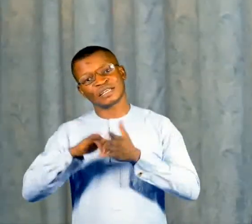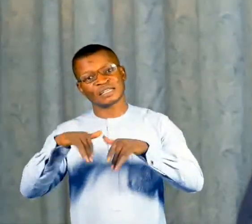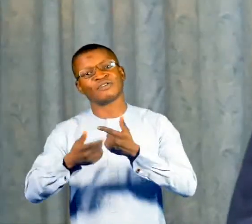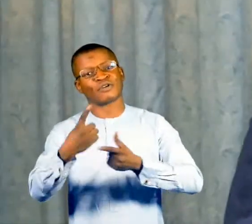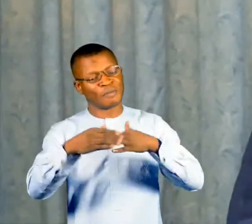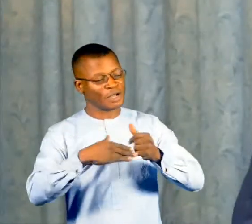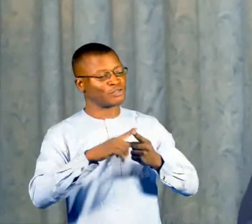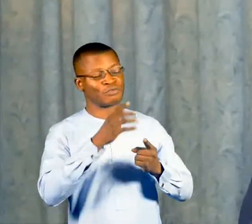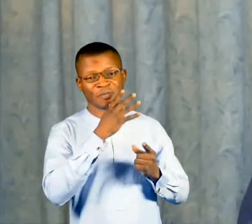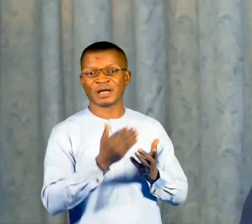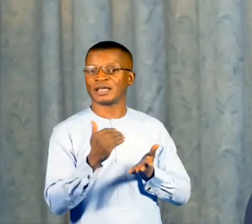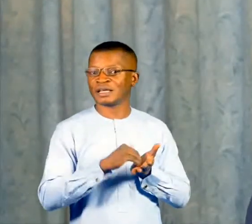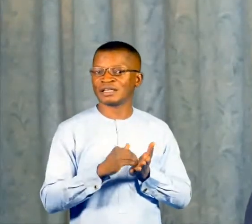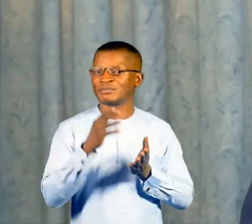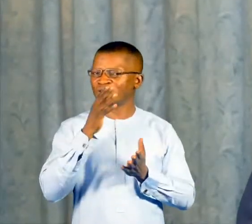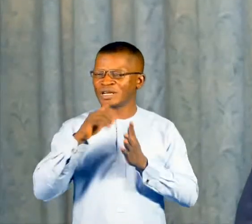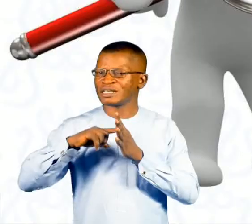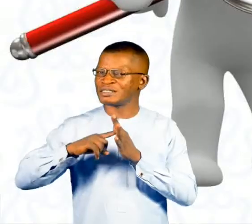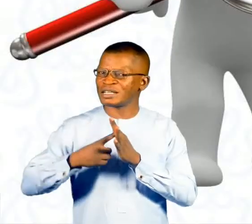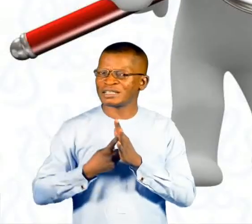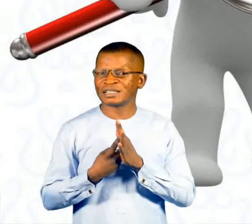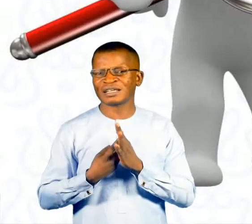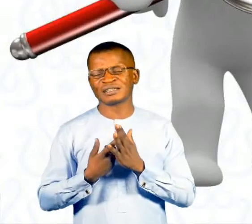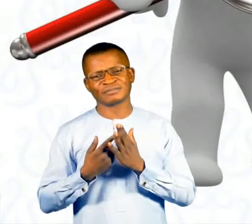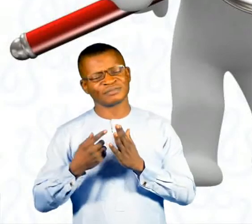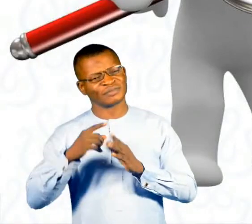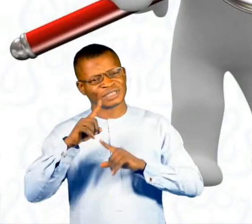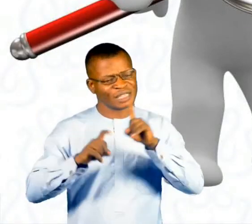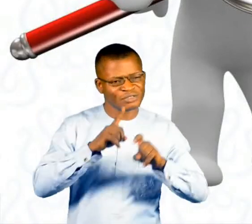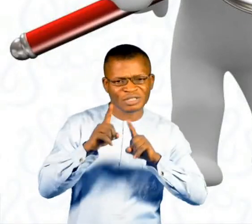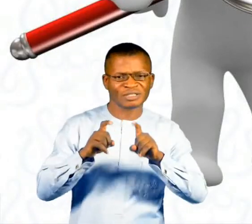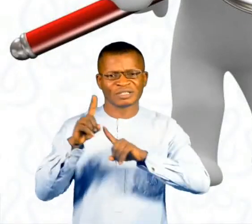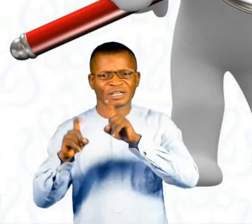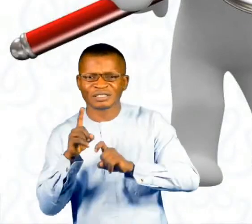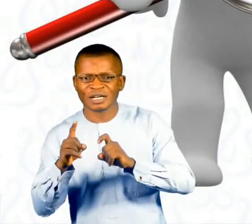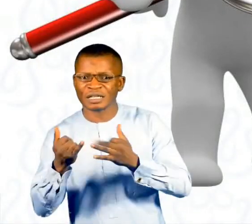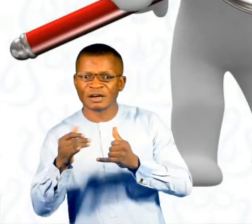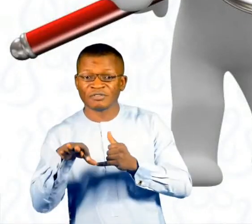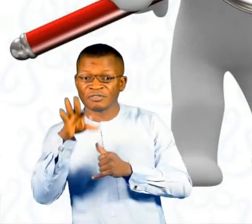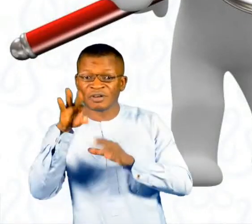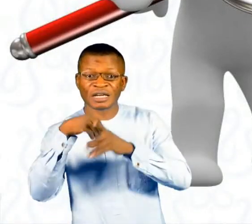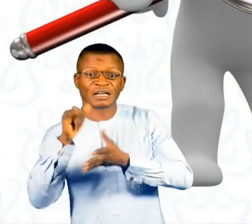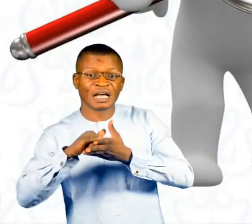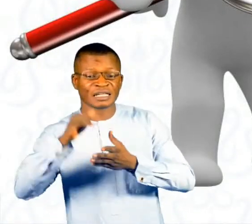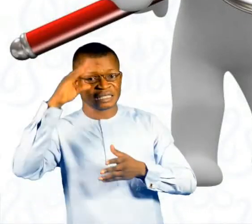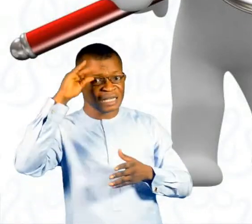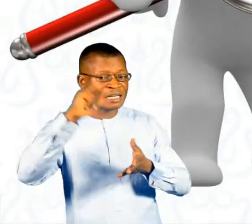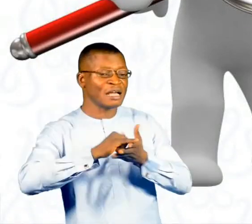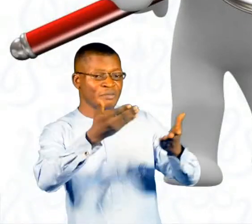with the child to Mama. The mother started little asking questions, and now